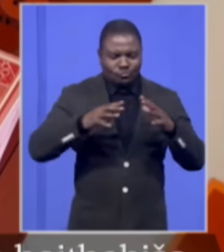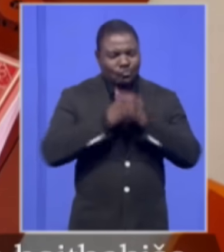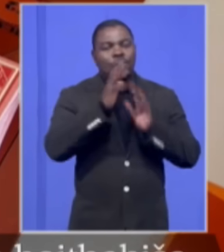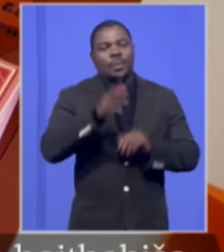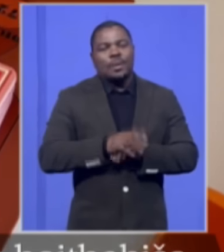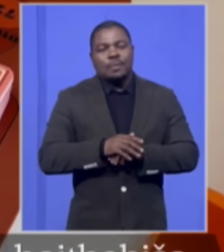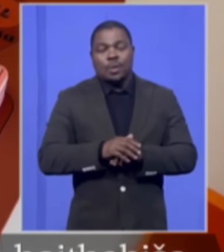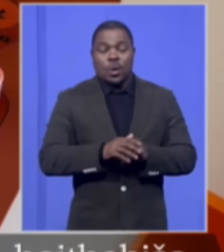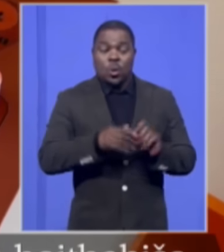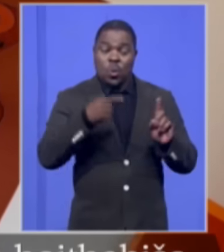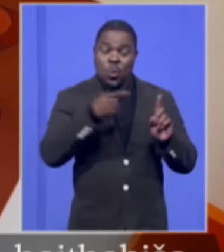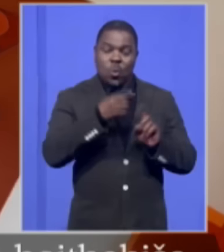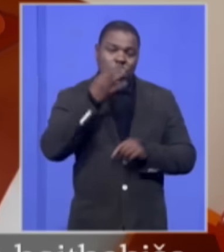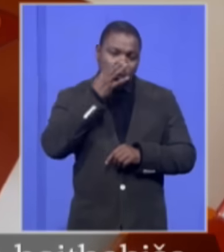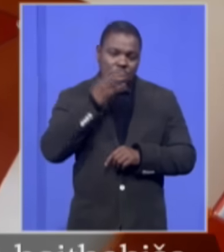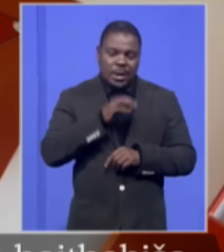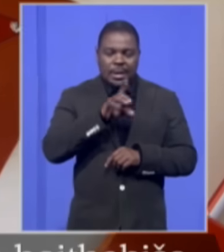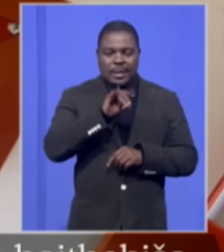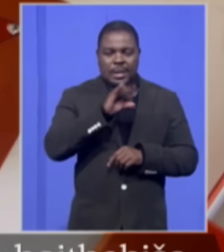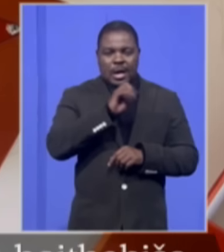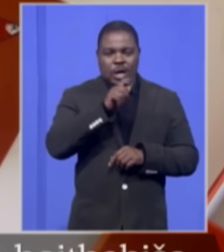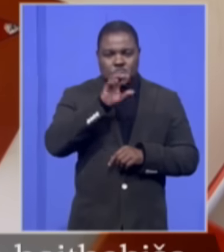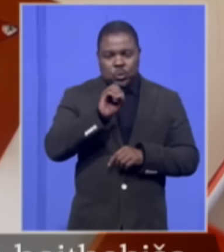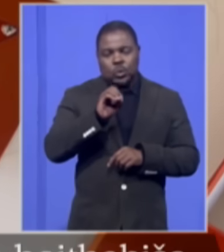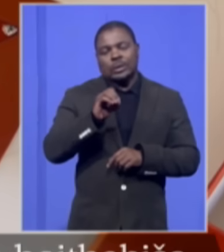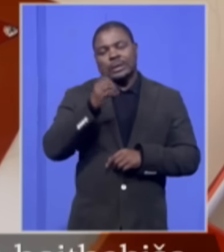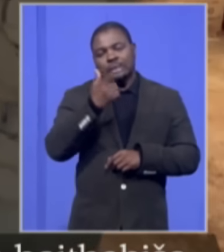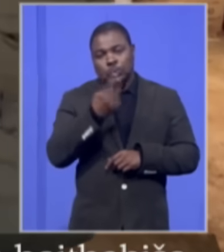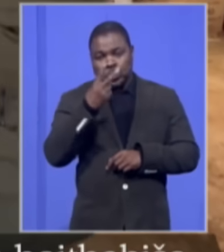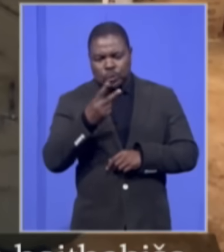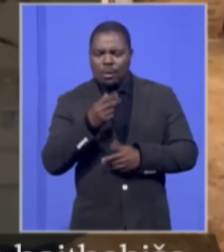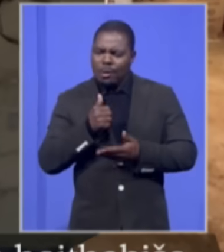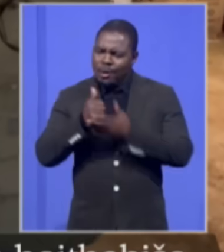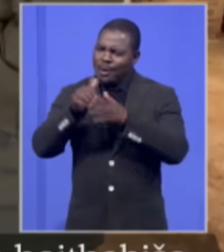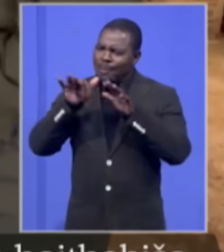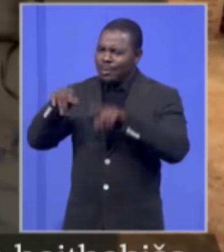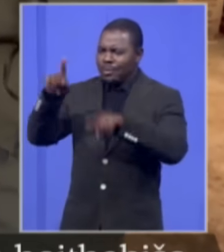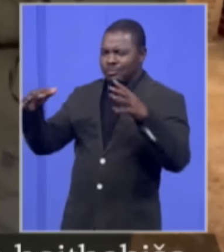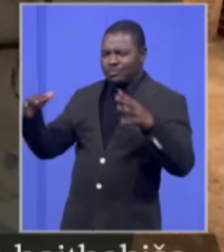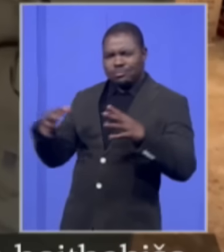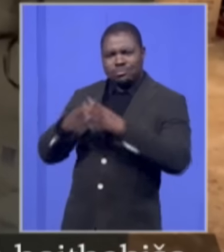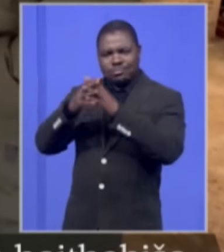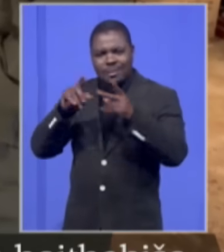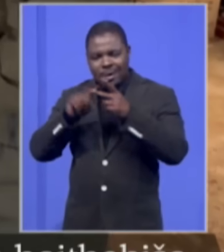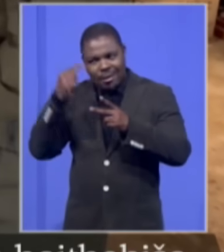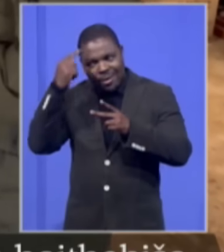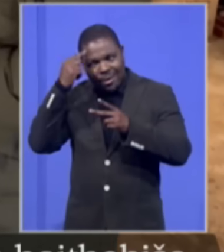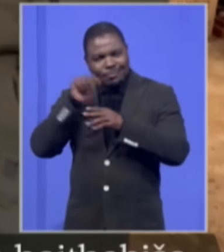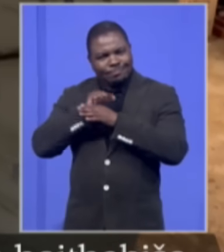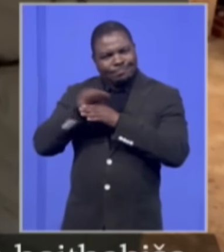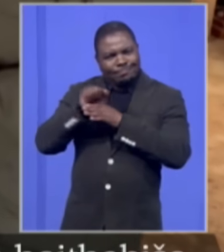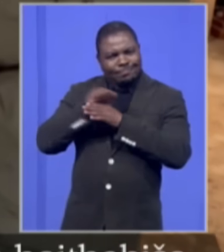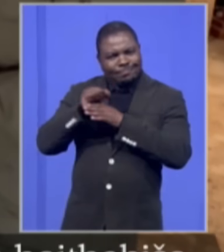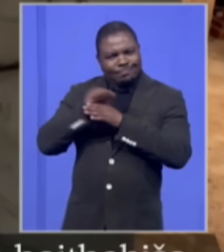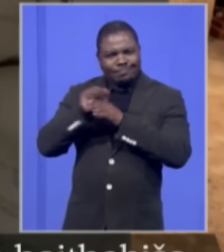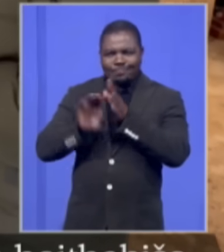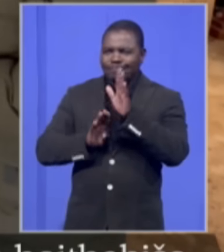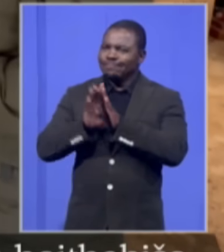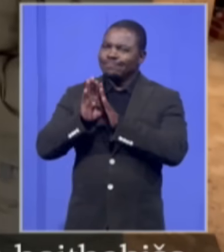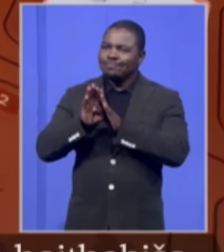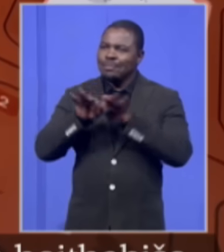papadi ye ya Dikhato 72 ka go le lengwe e na le seabe go kopanyeng batho mola e tšhidulla dikgopolo le go thabiša